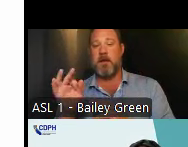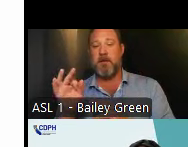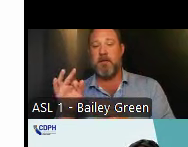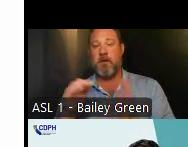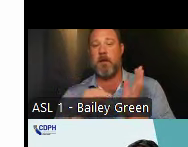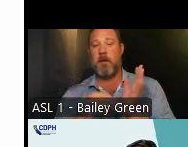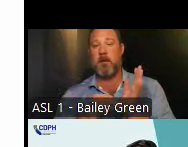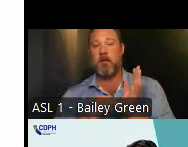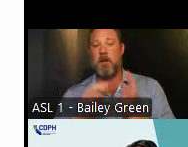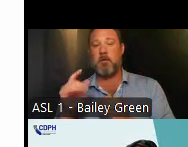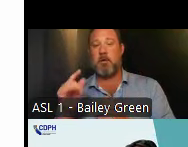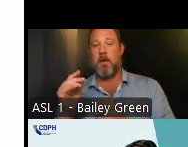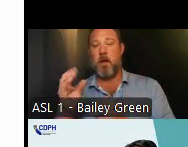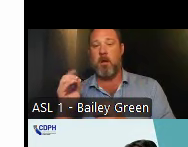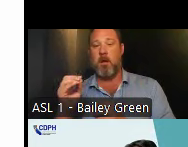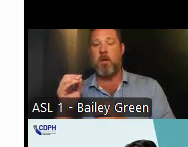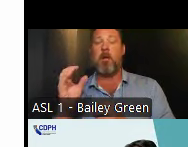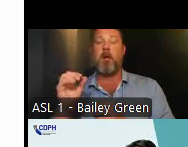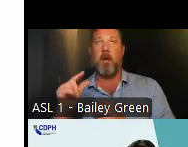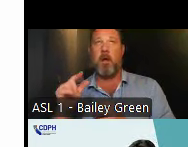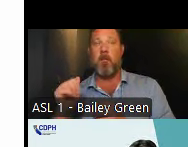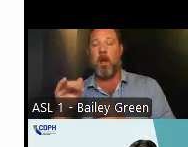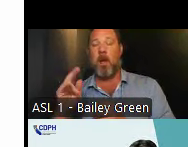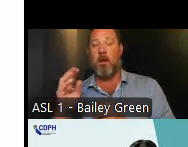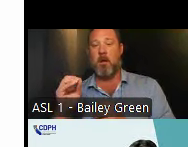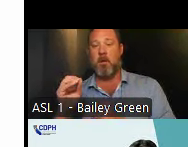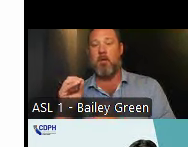by Dr. Gavano. And